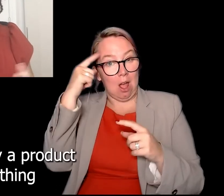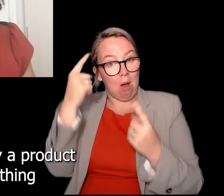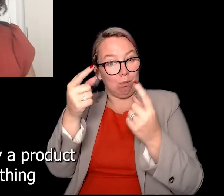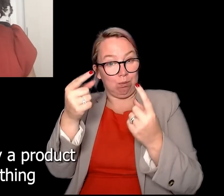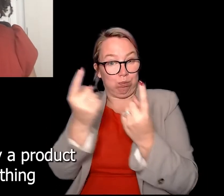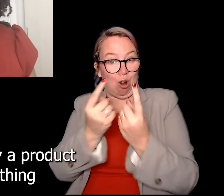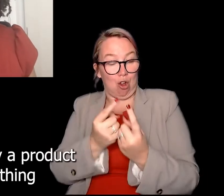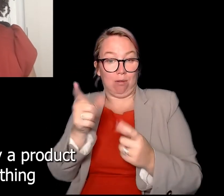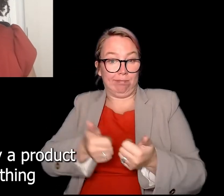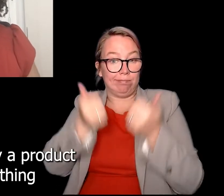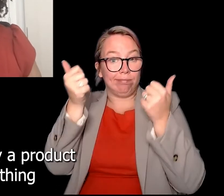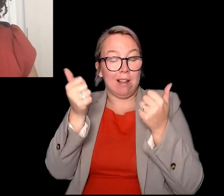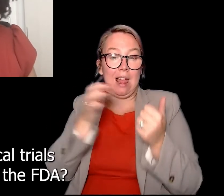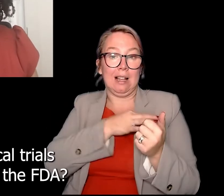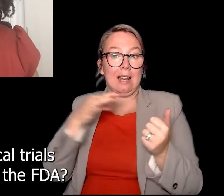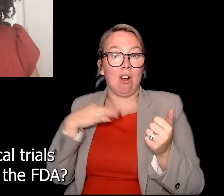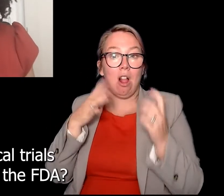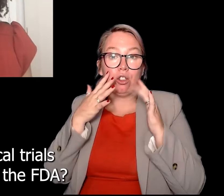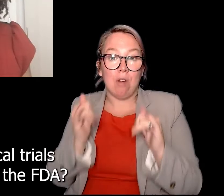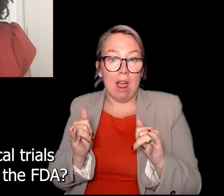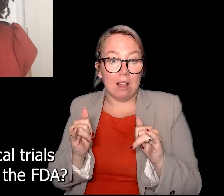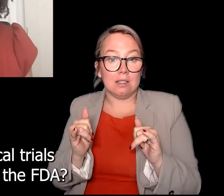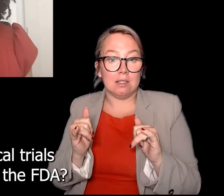sure that when we say a product is effective at doing something, it